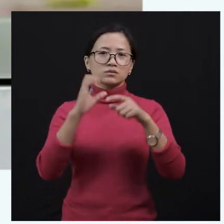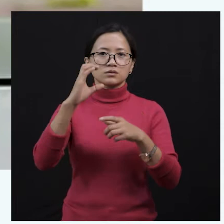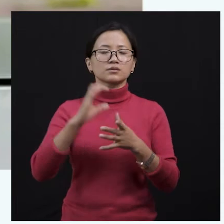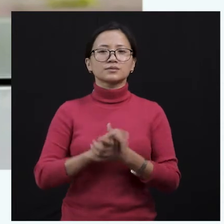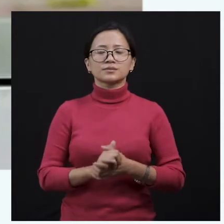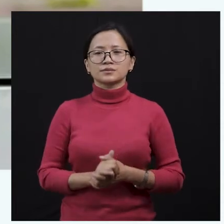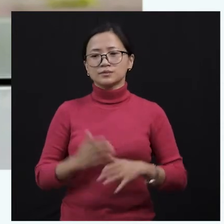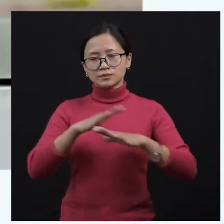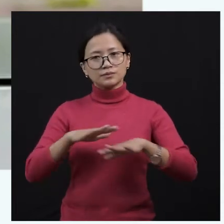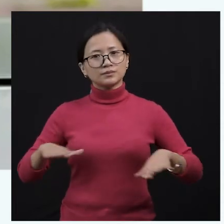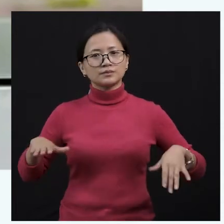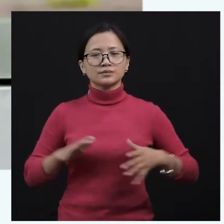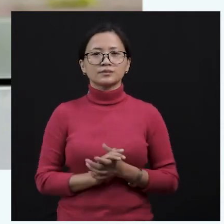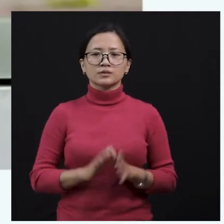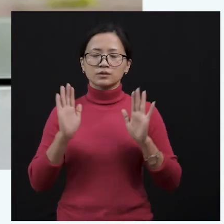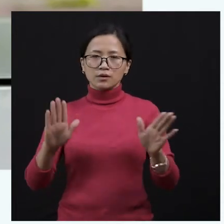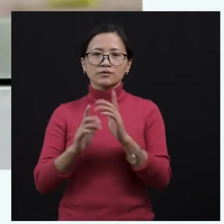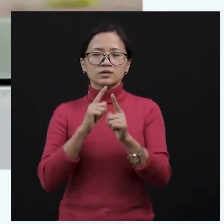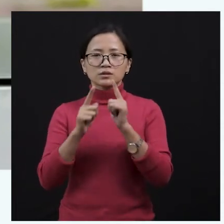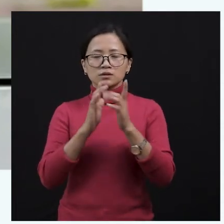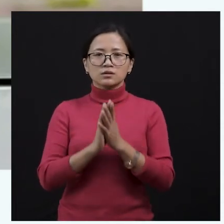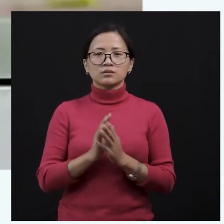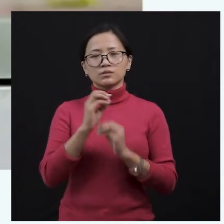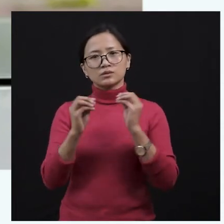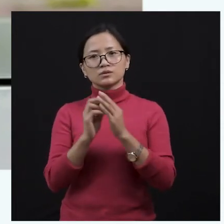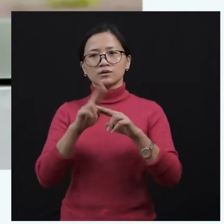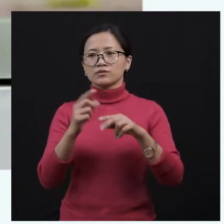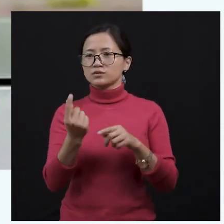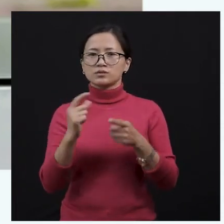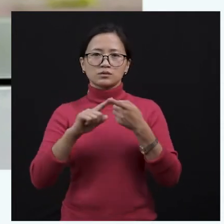Okay? So students, we have discussed about fuel.